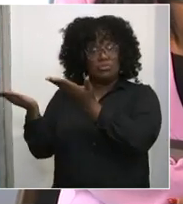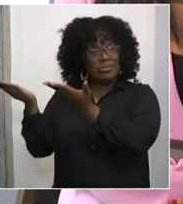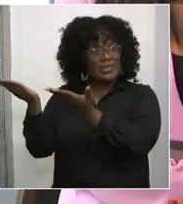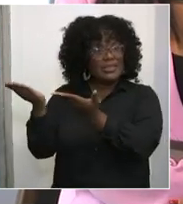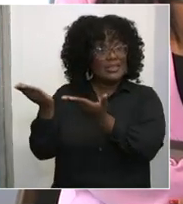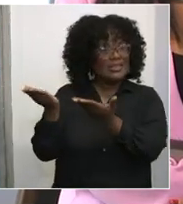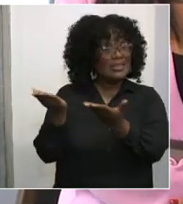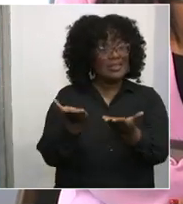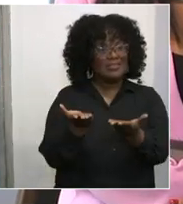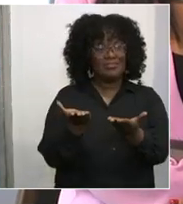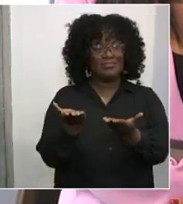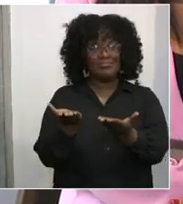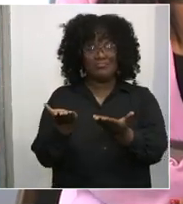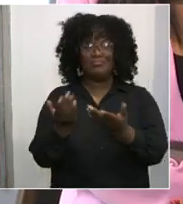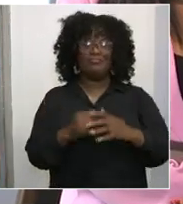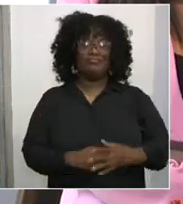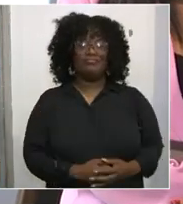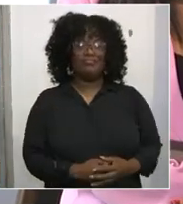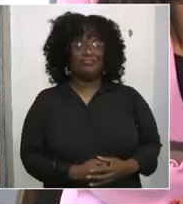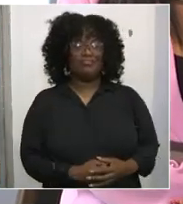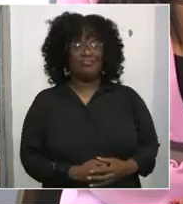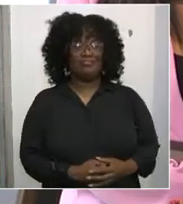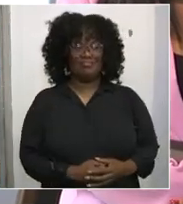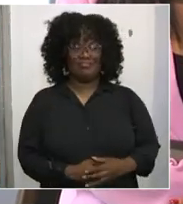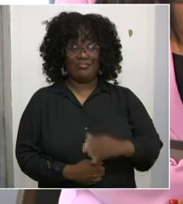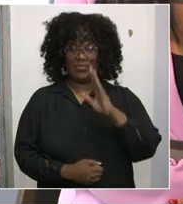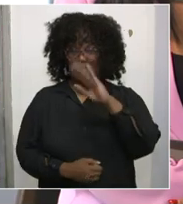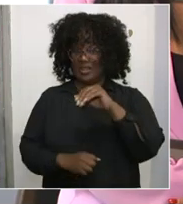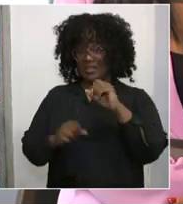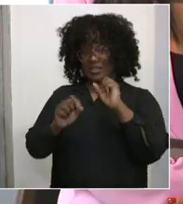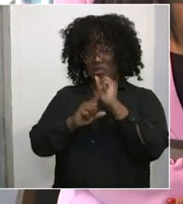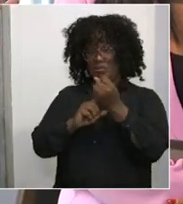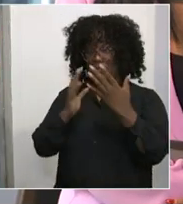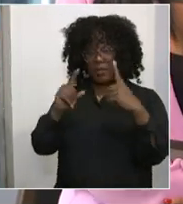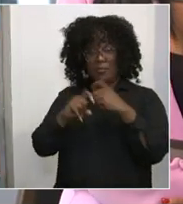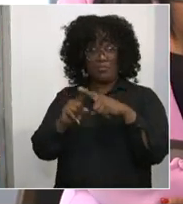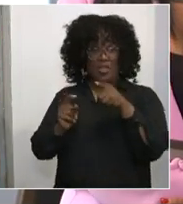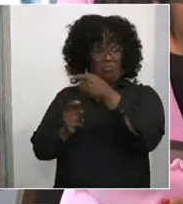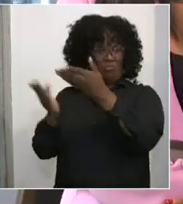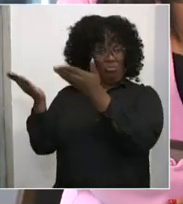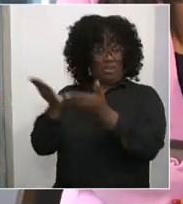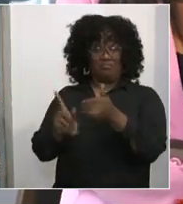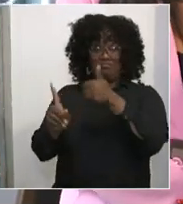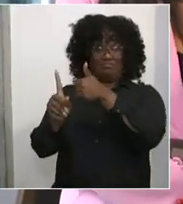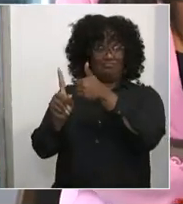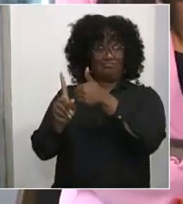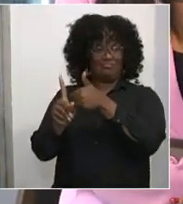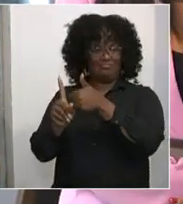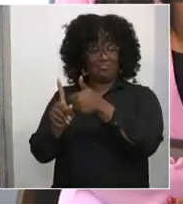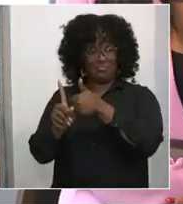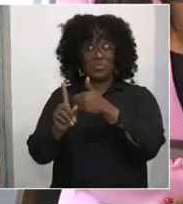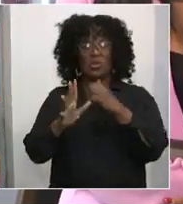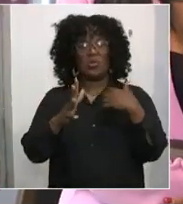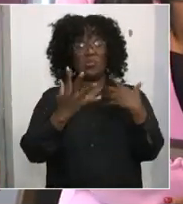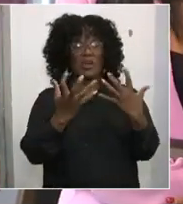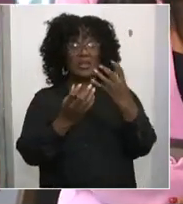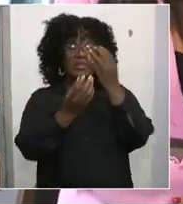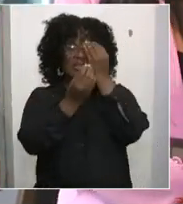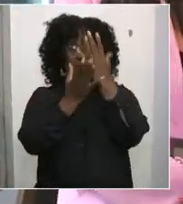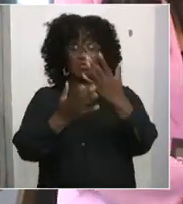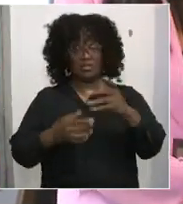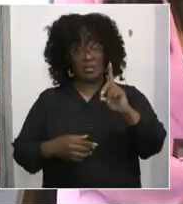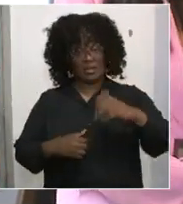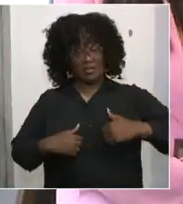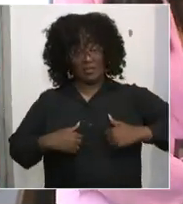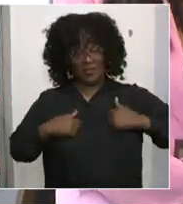precarious situations, so we're relying on their expertise, but what I can tell DC residents is that we will try to keep